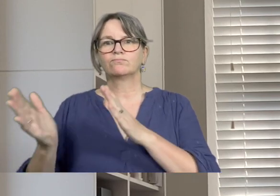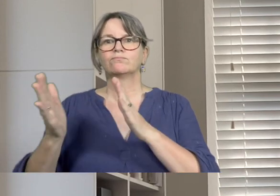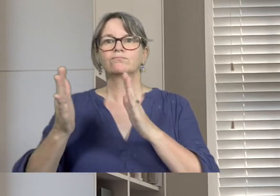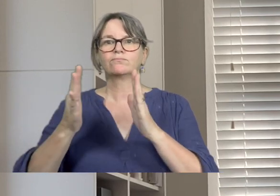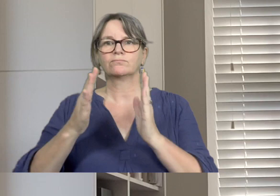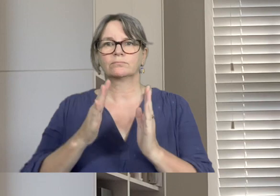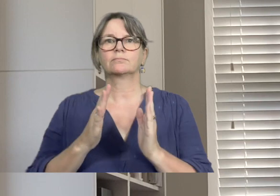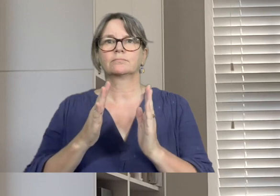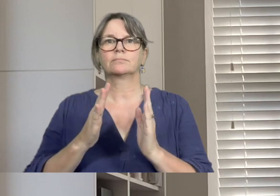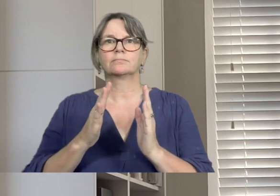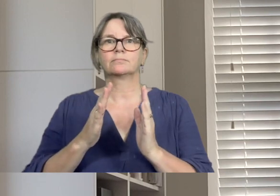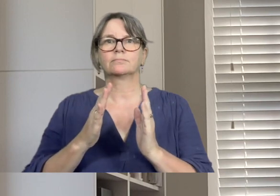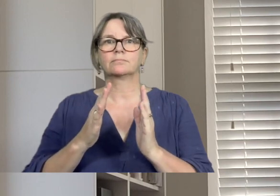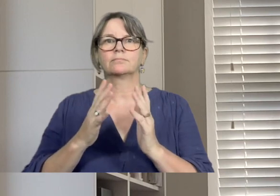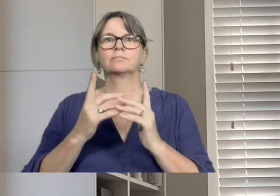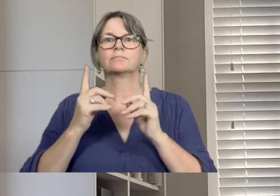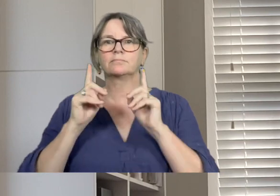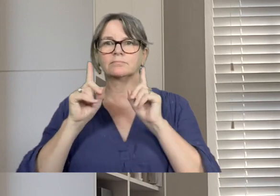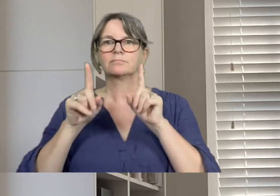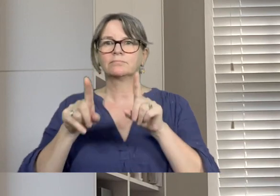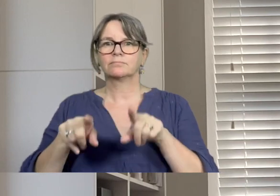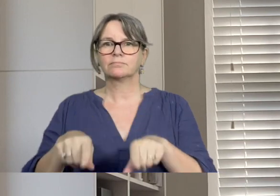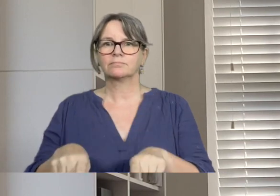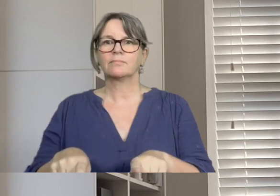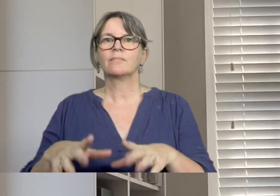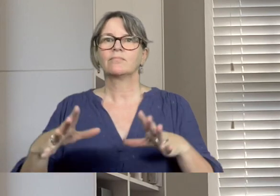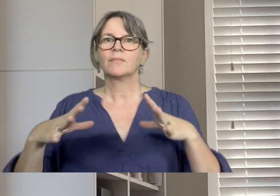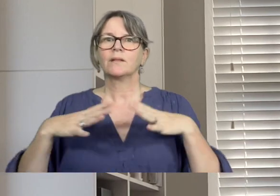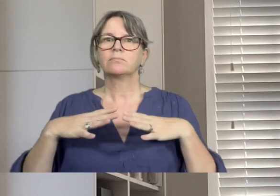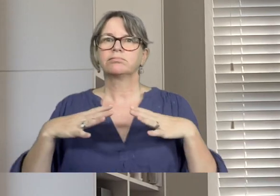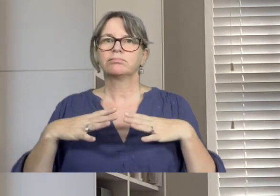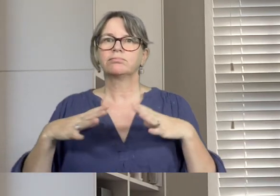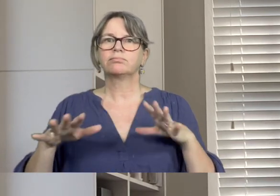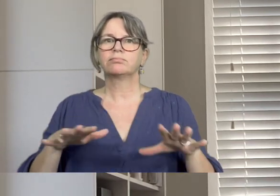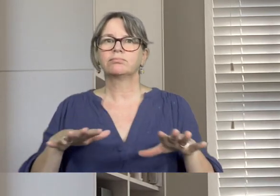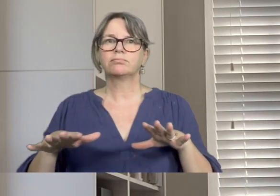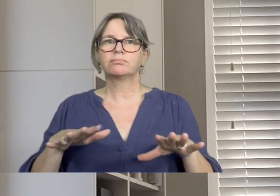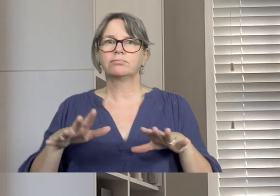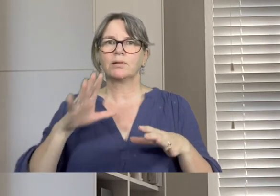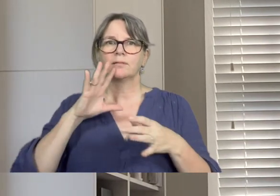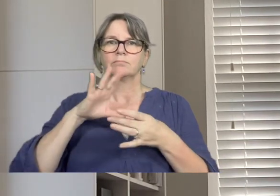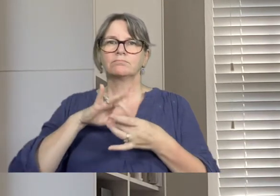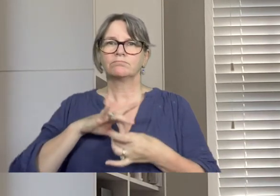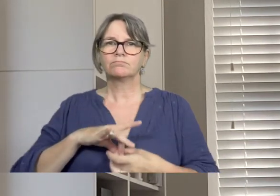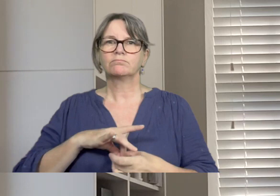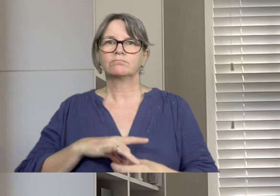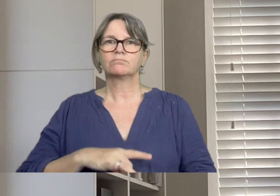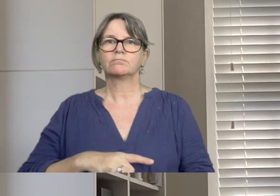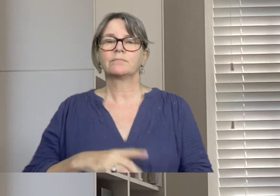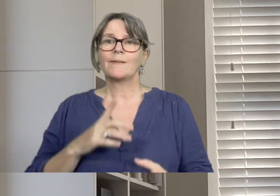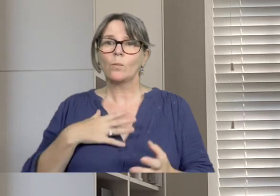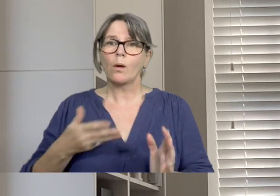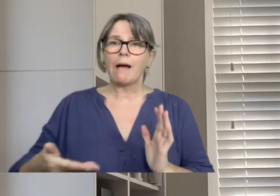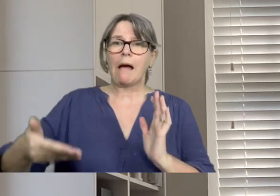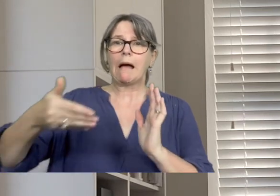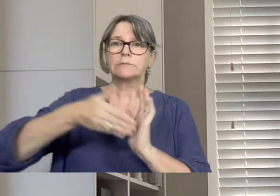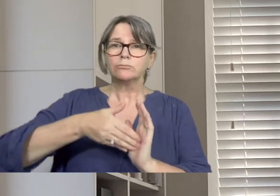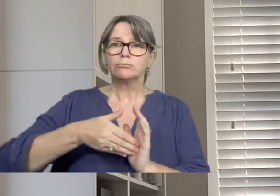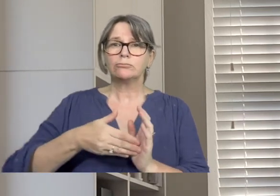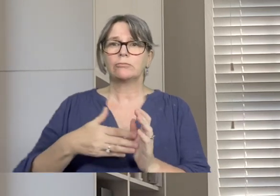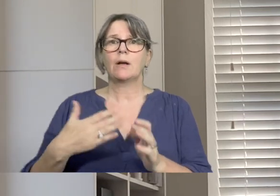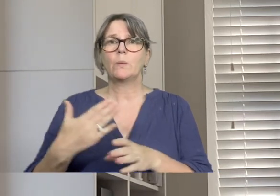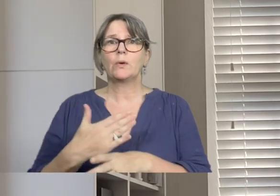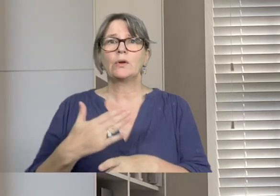And then returning into the centre and letting that leg fall down and rest. Just while you're having a little rest, if you want to